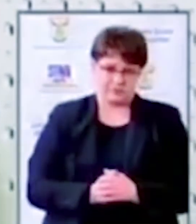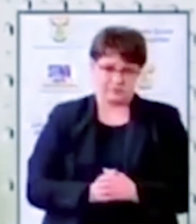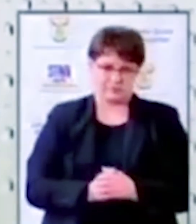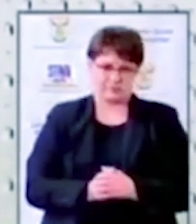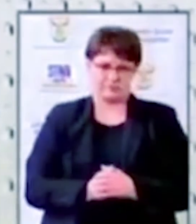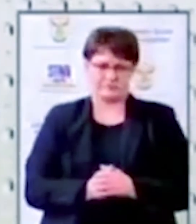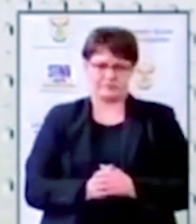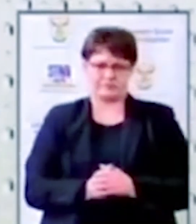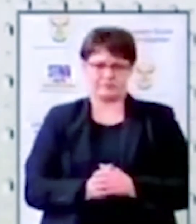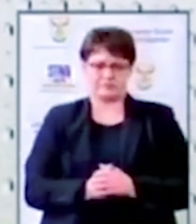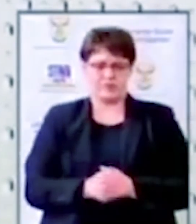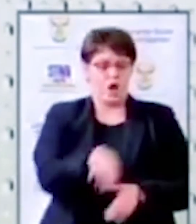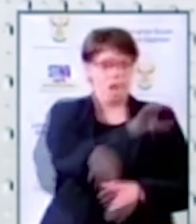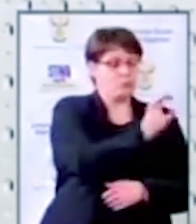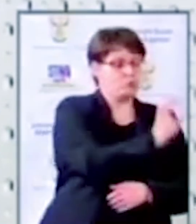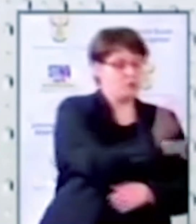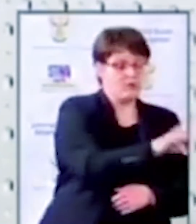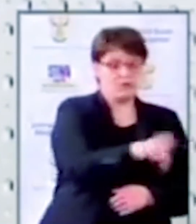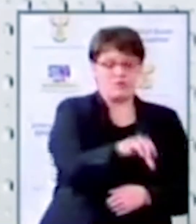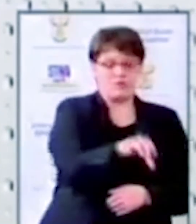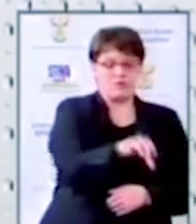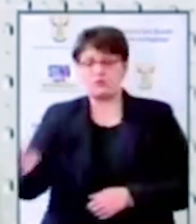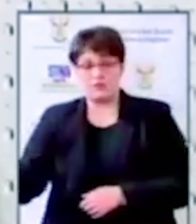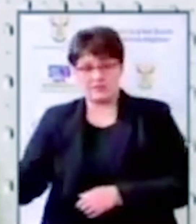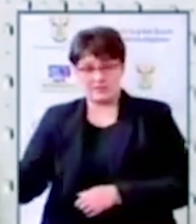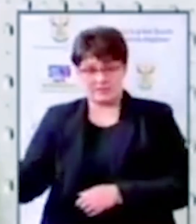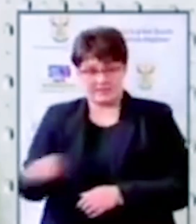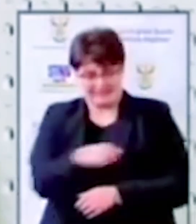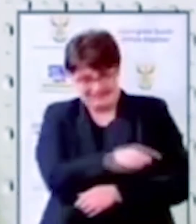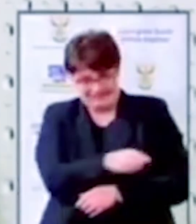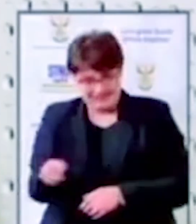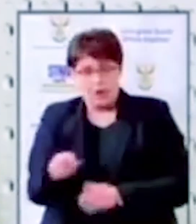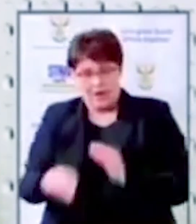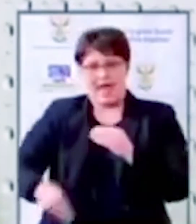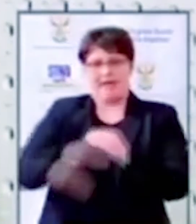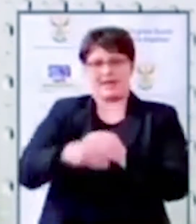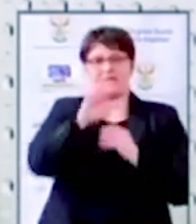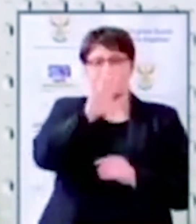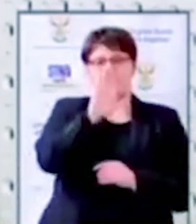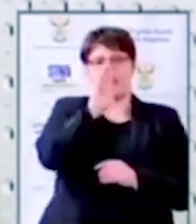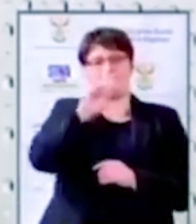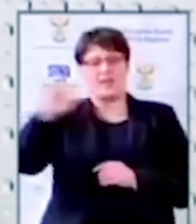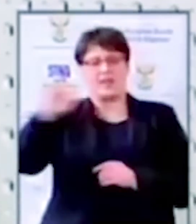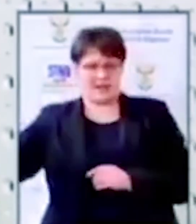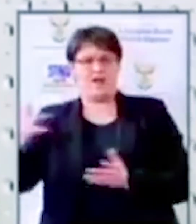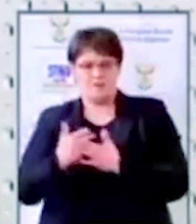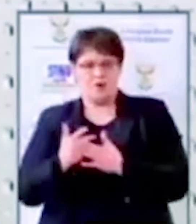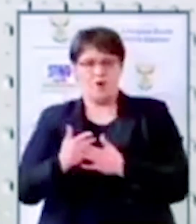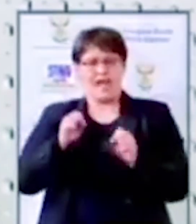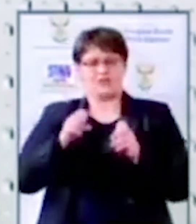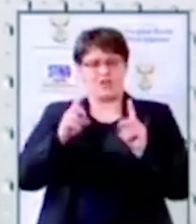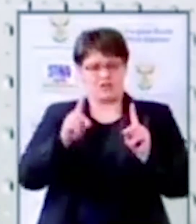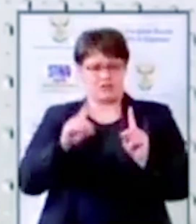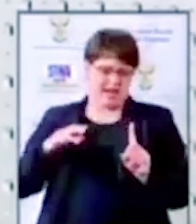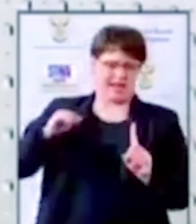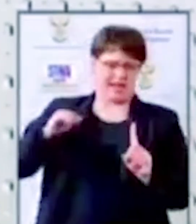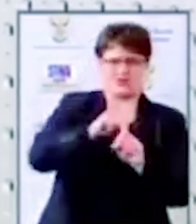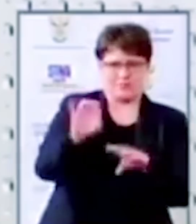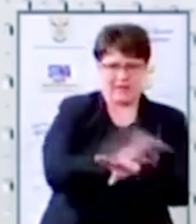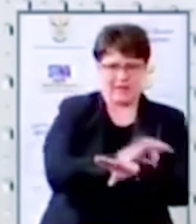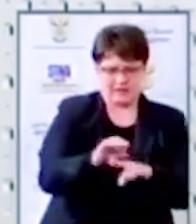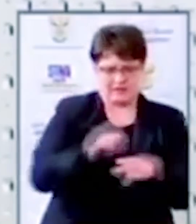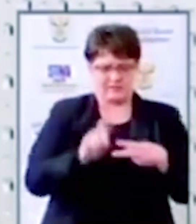Provincial governments will add at least 5 billion rand for the education catch-up plan, social